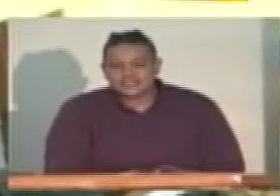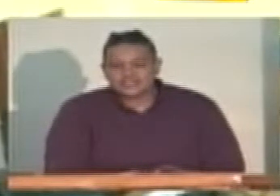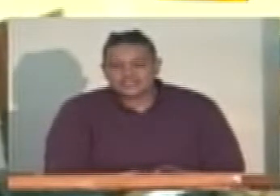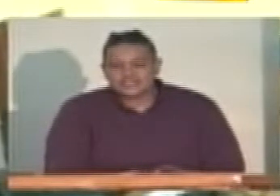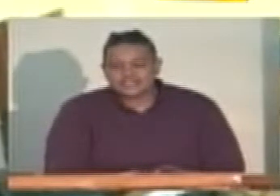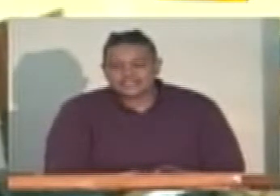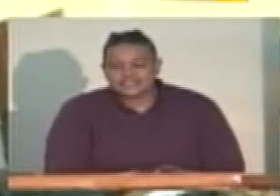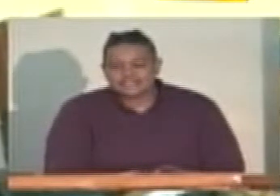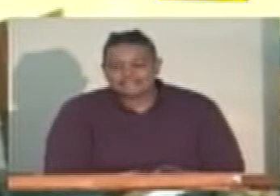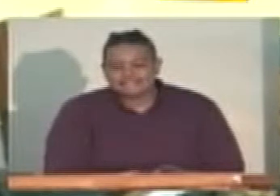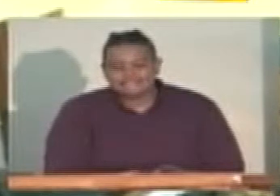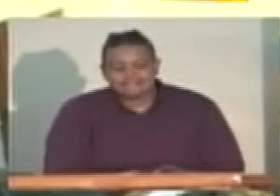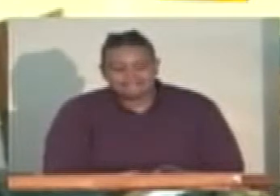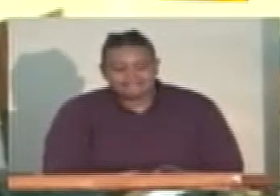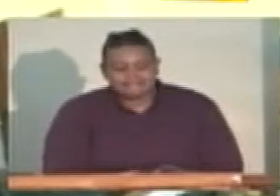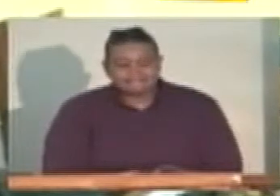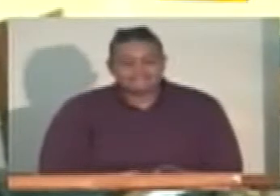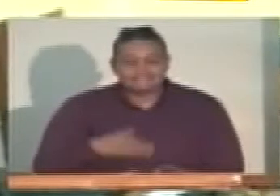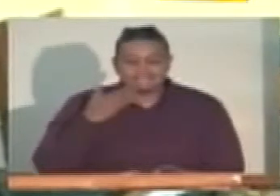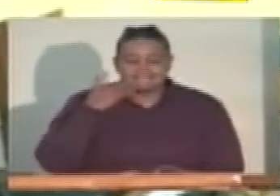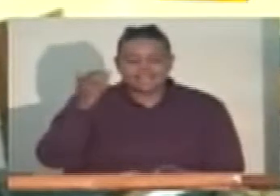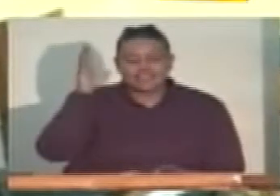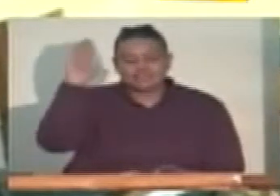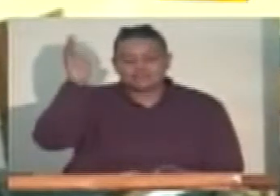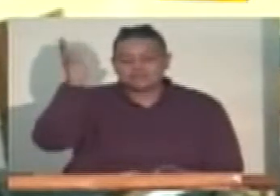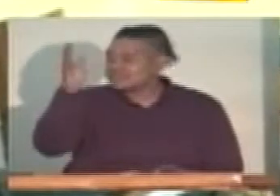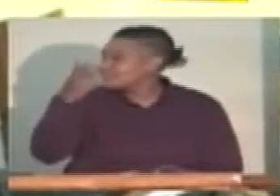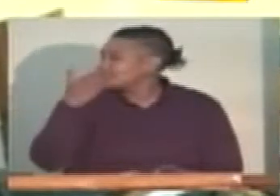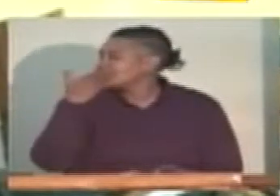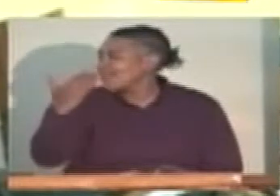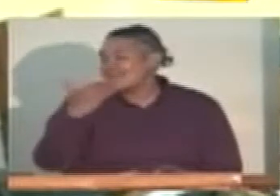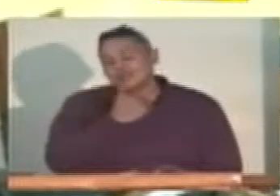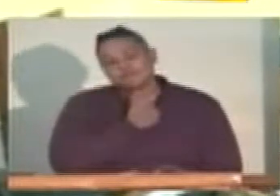Thank you, Mr. Speaker. Thank you, members.